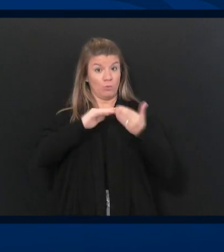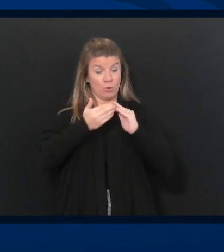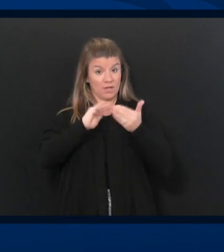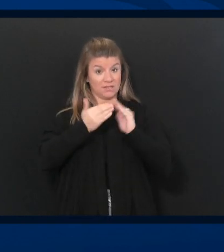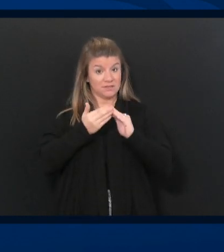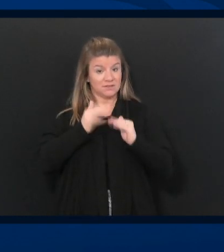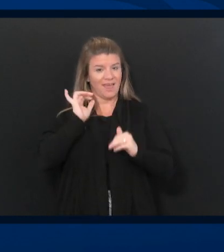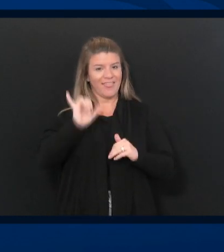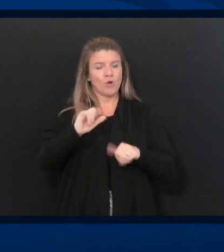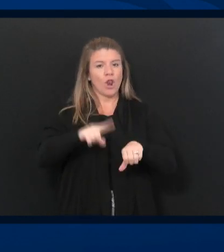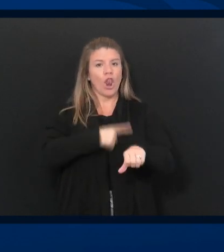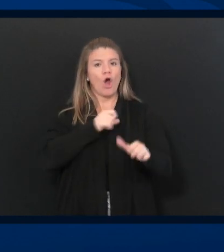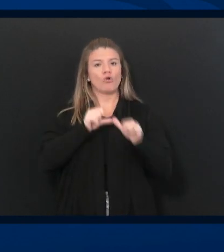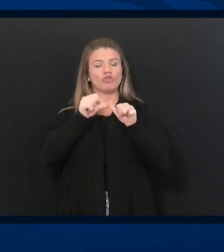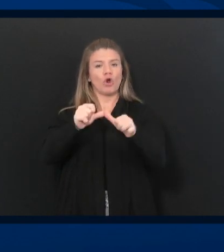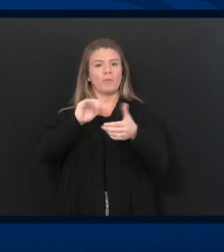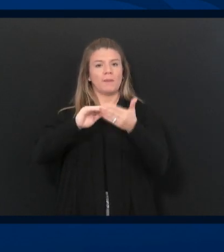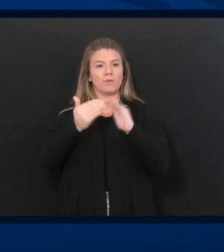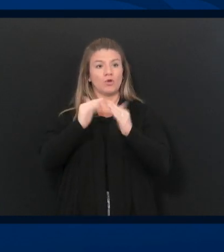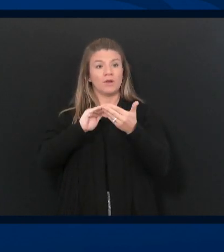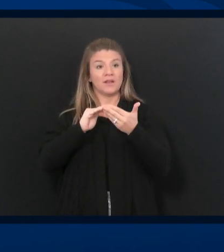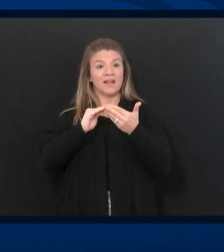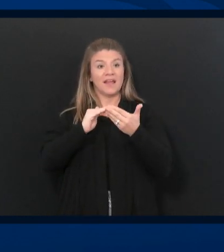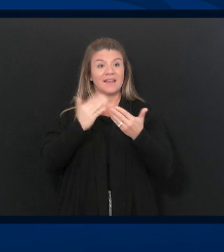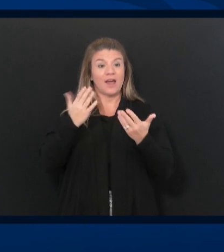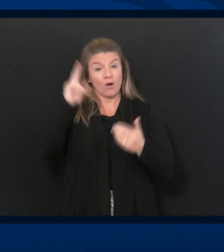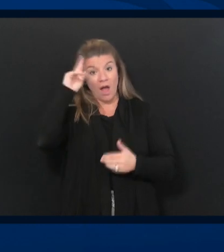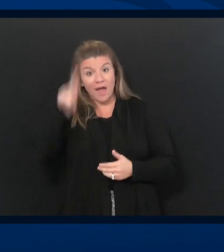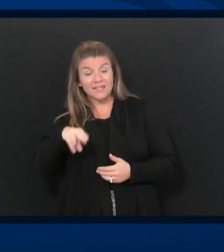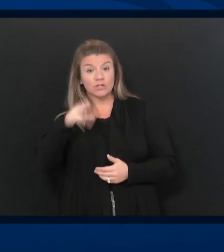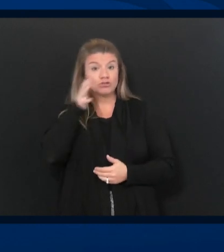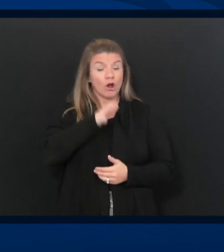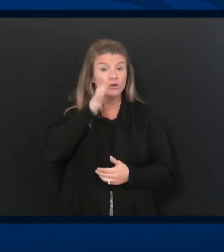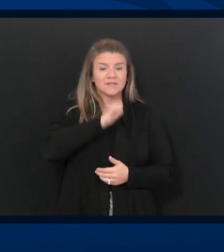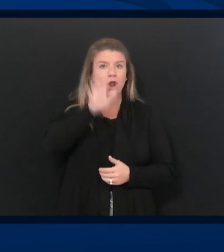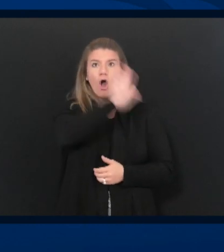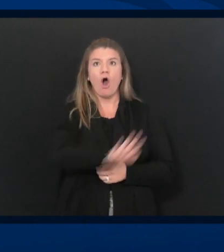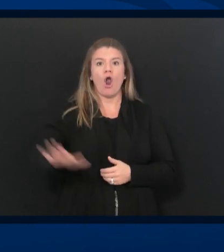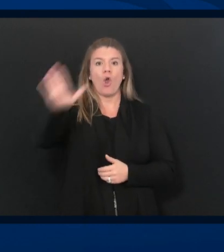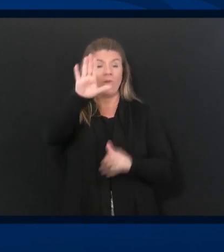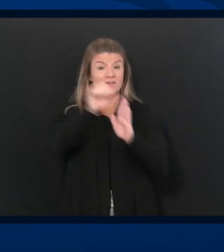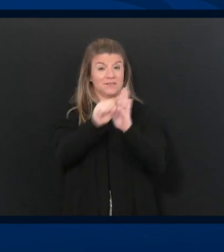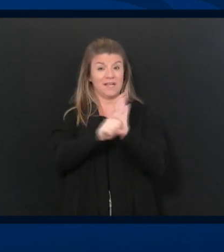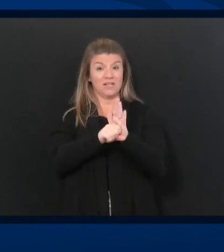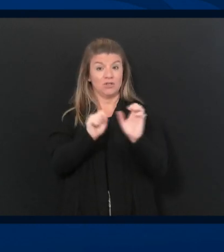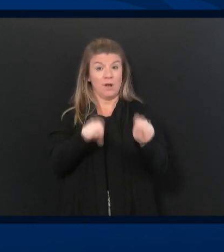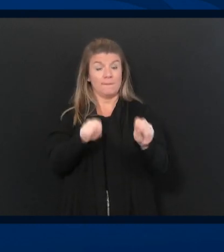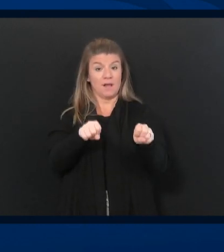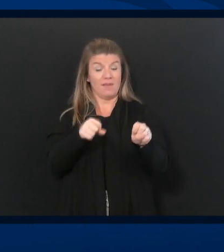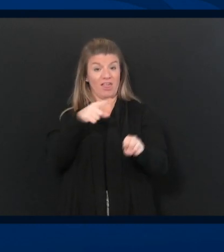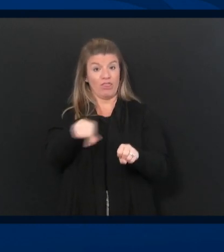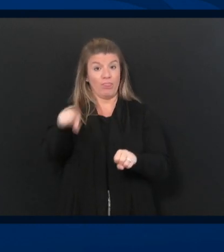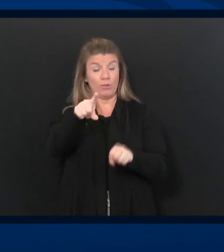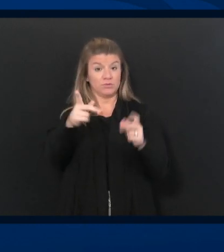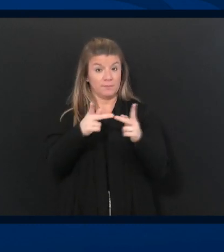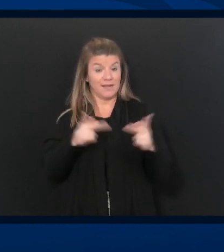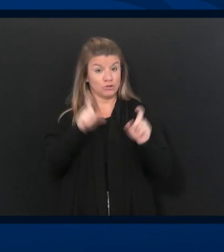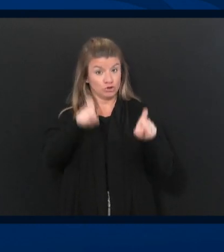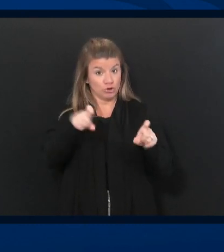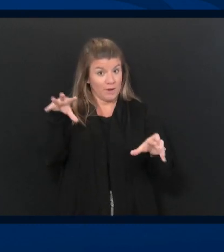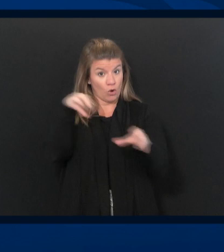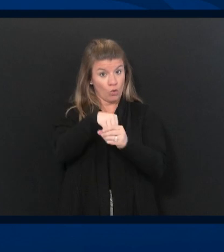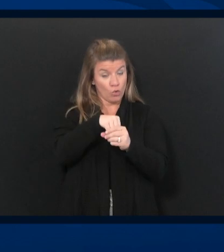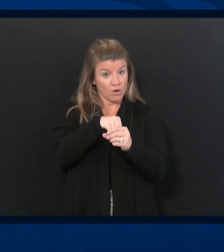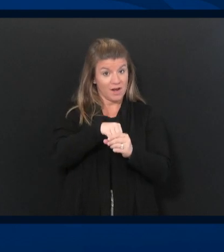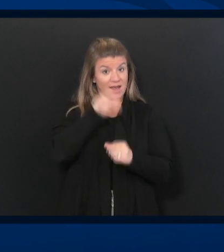those long-term communities that are both in Huntington and Charleston and throughout the state? And is there a possibility that those places should be included